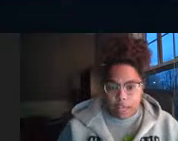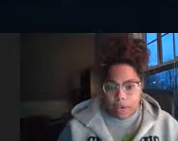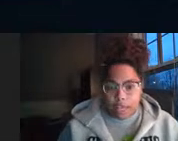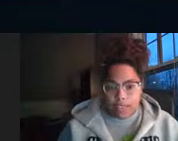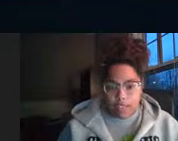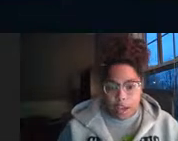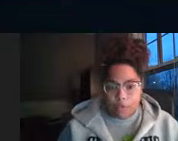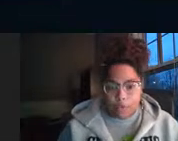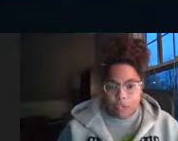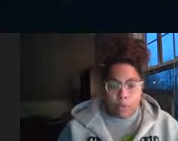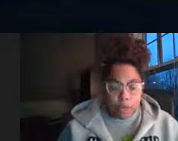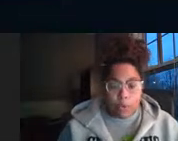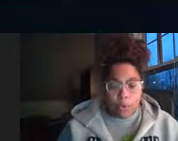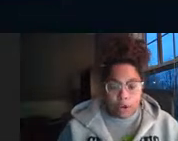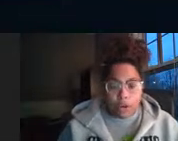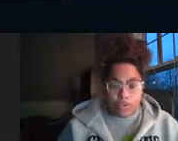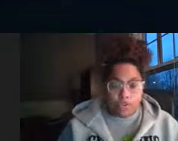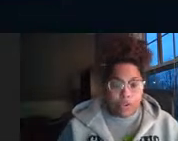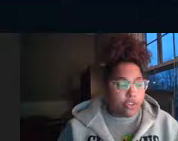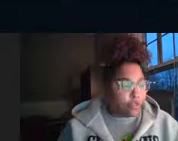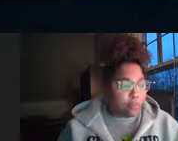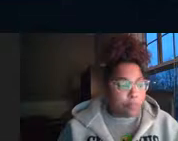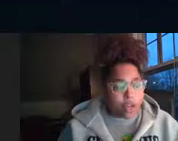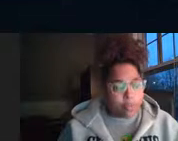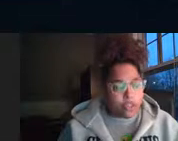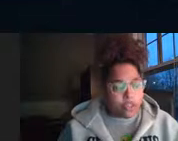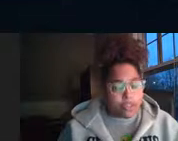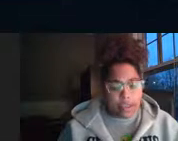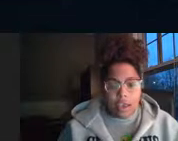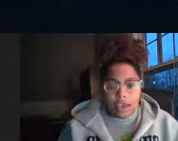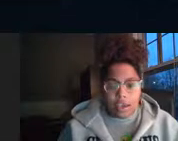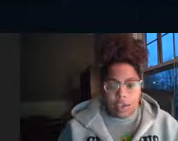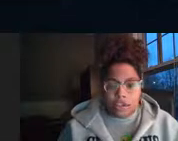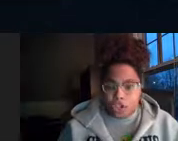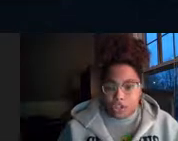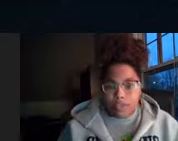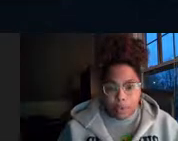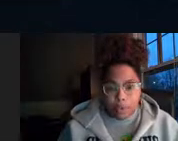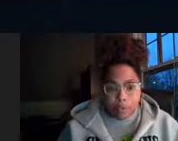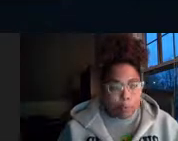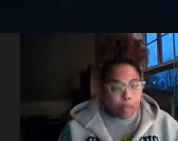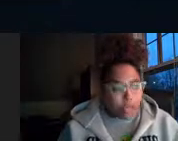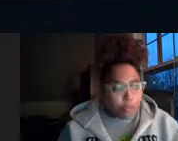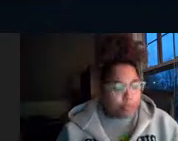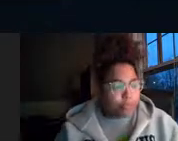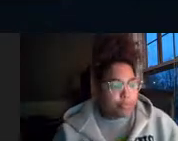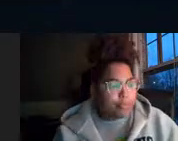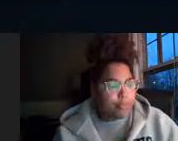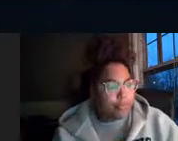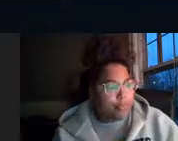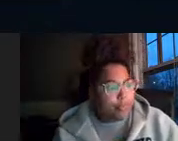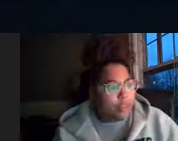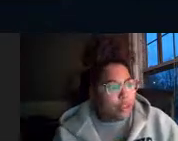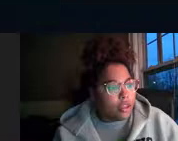make sure that everyone has the opportunity to be aware of their different reporting options and the changes that we might be making.